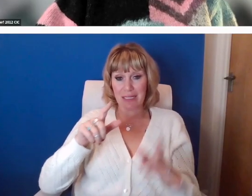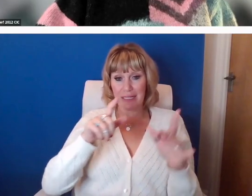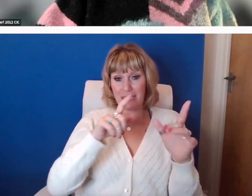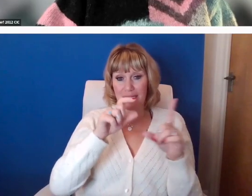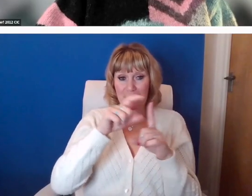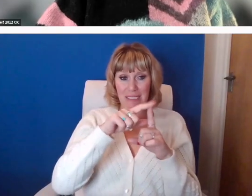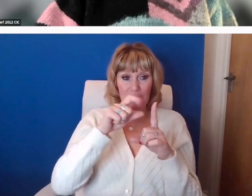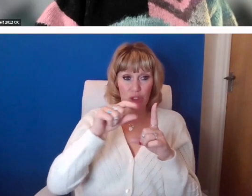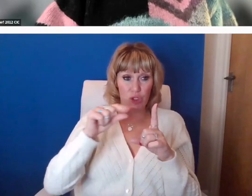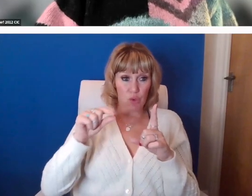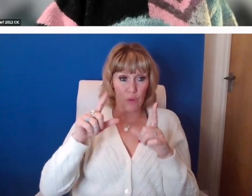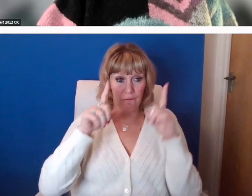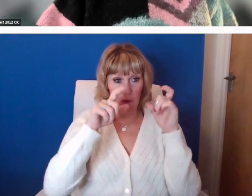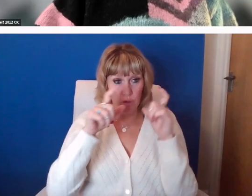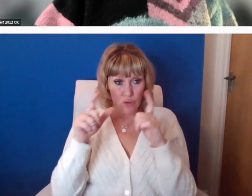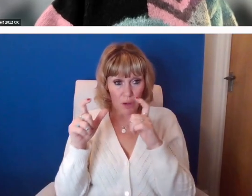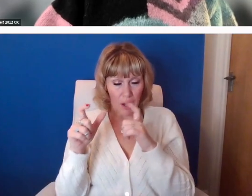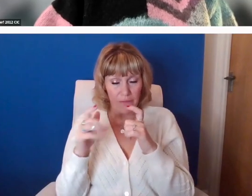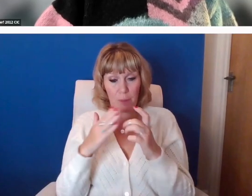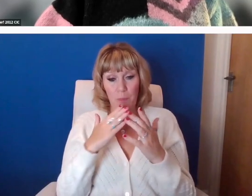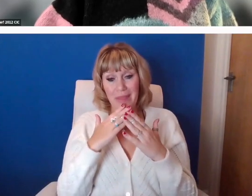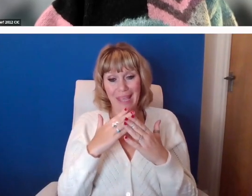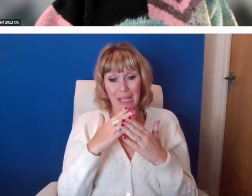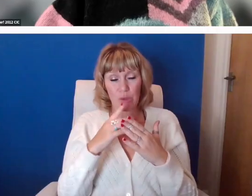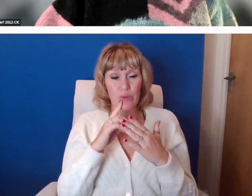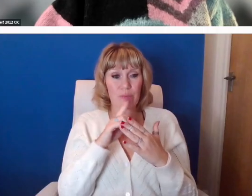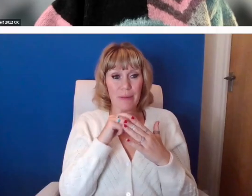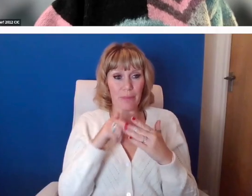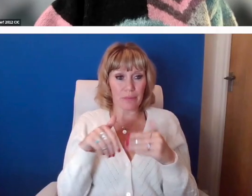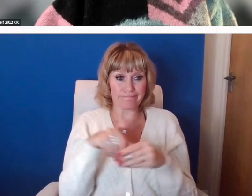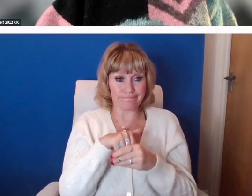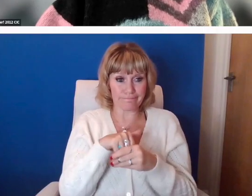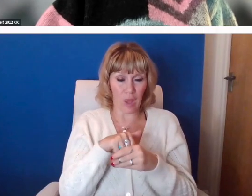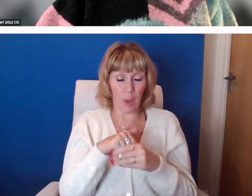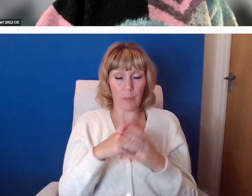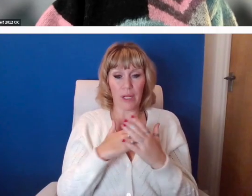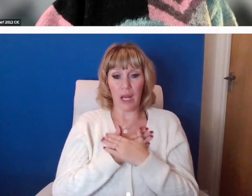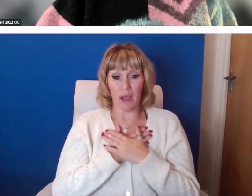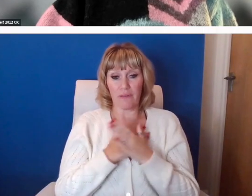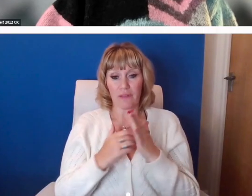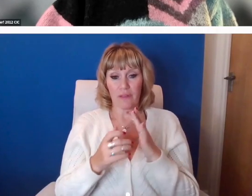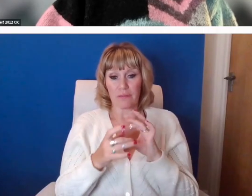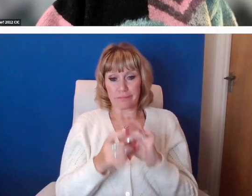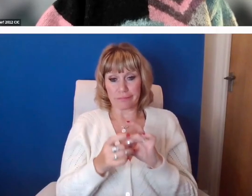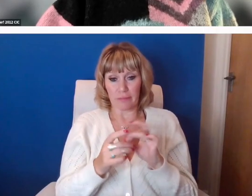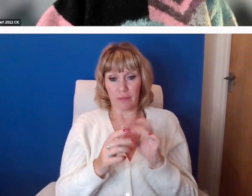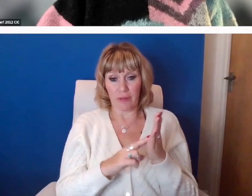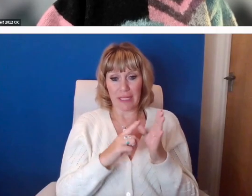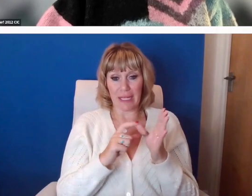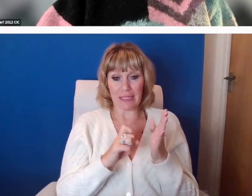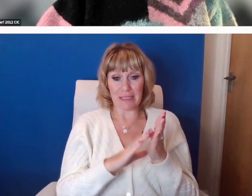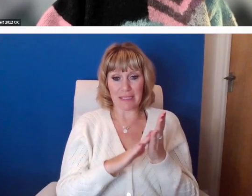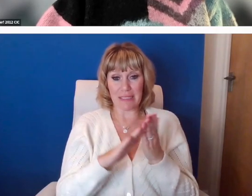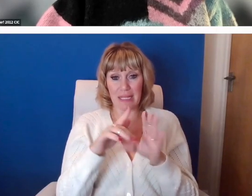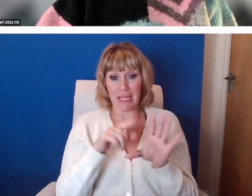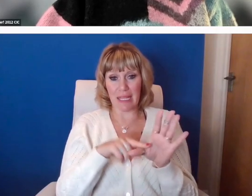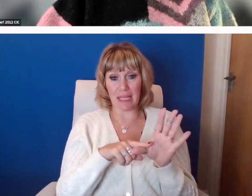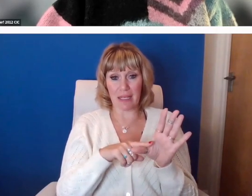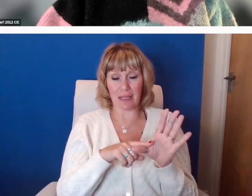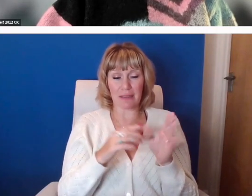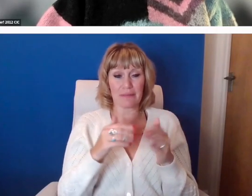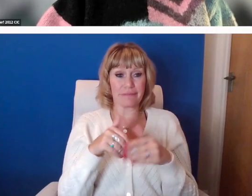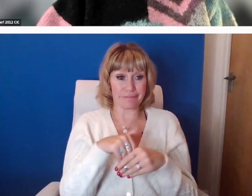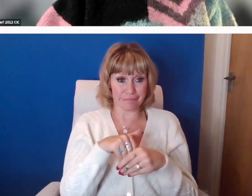to Lula Noor. I would have loved to have had Nancy with me tonight, but unfortunately, I'm hoping she's listening in, but